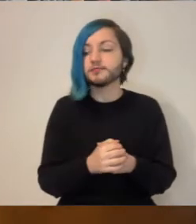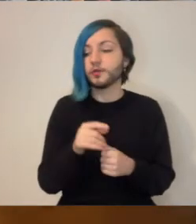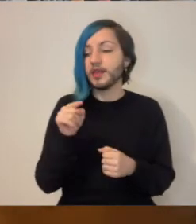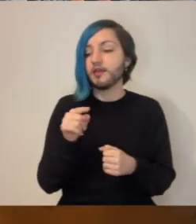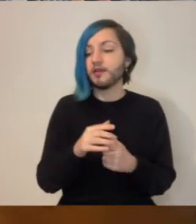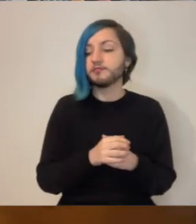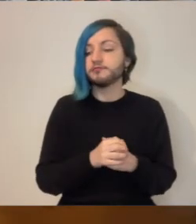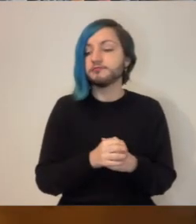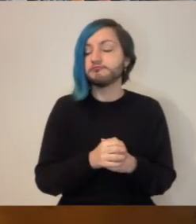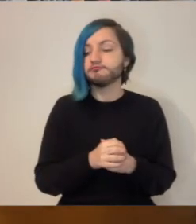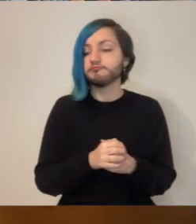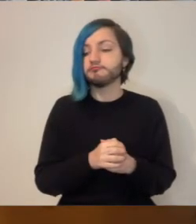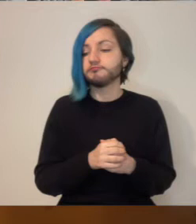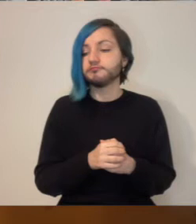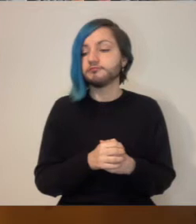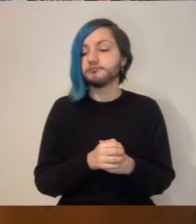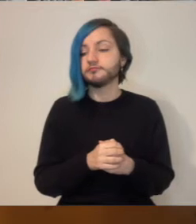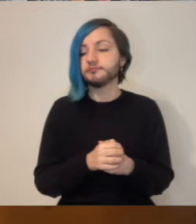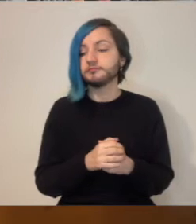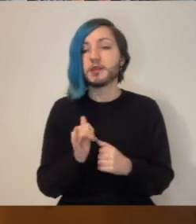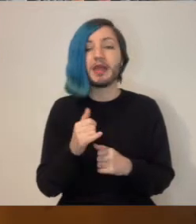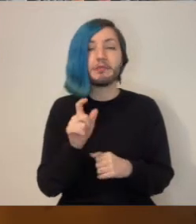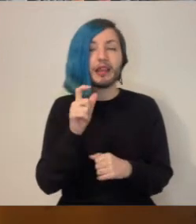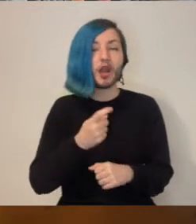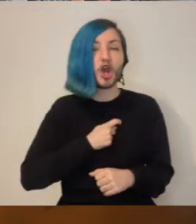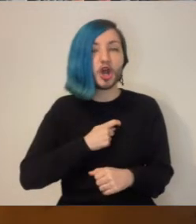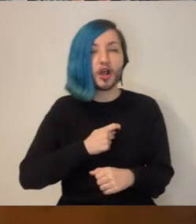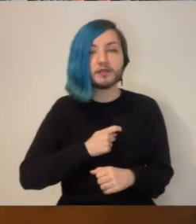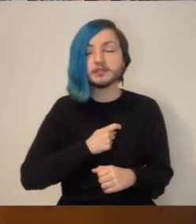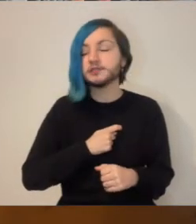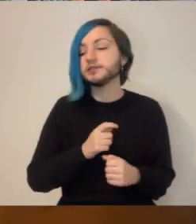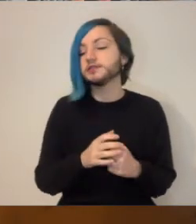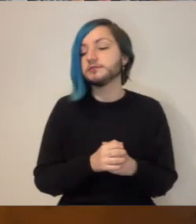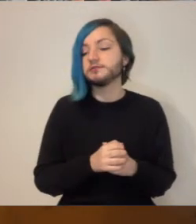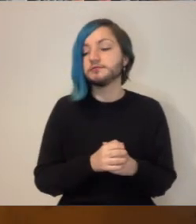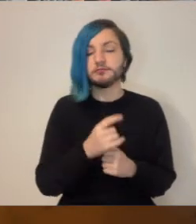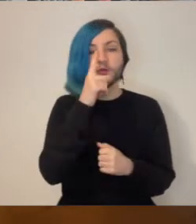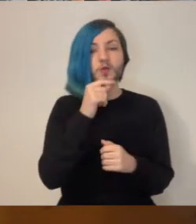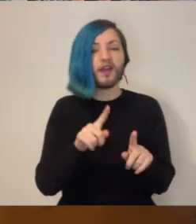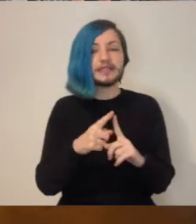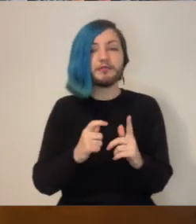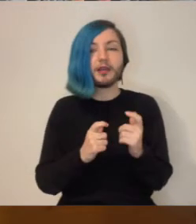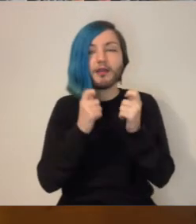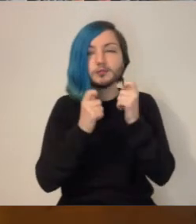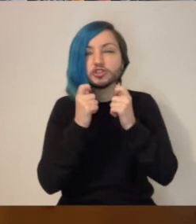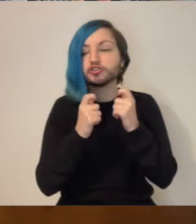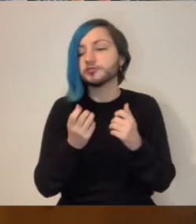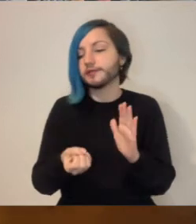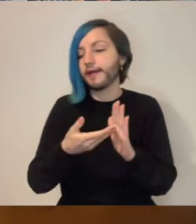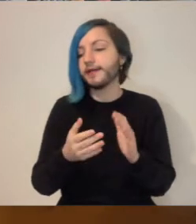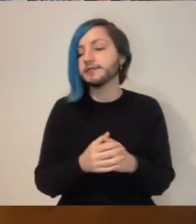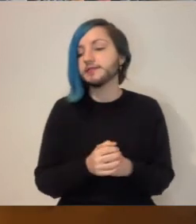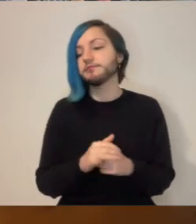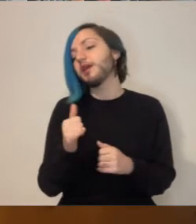be anything. So with this, I just sort of take it. Might be a little bit nervous. You can give them different